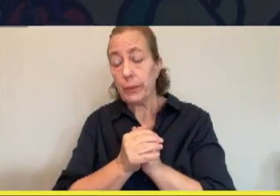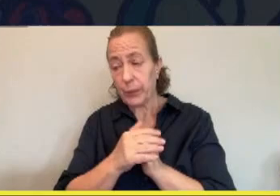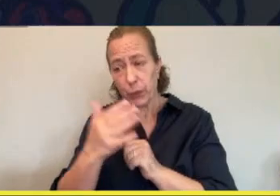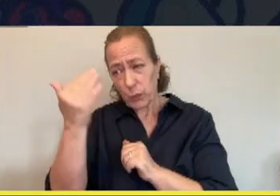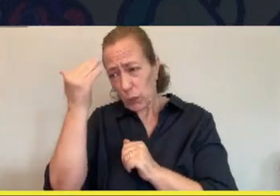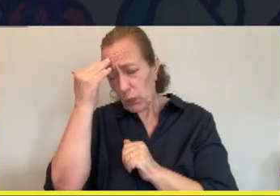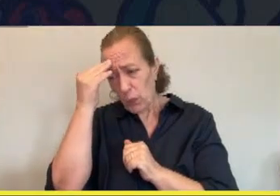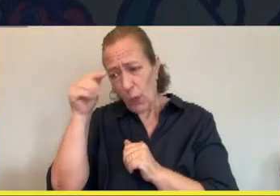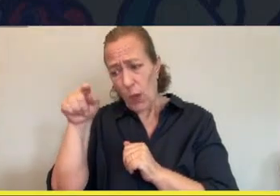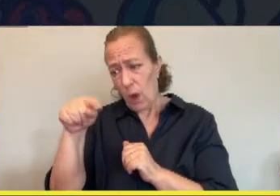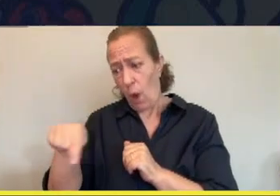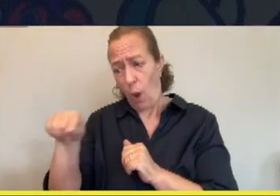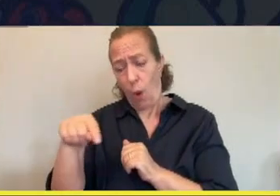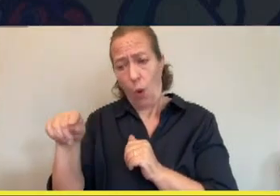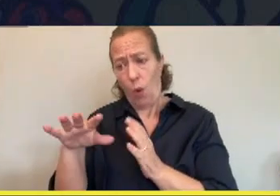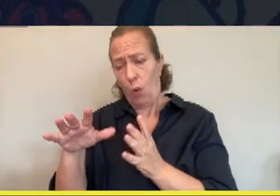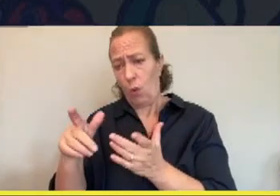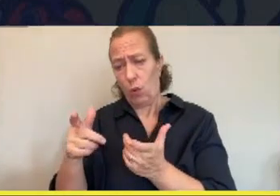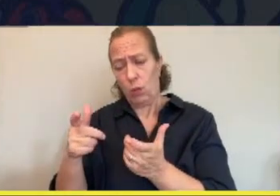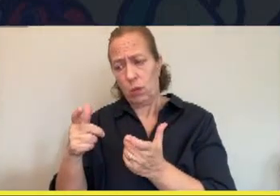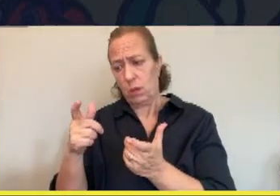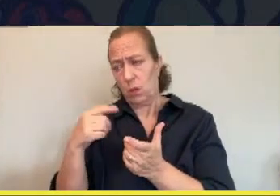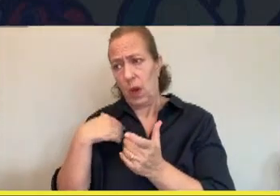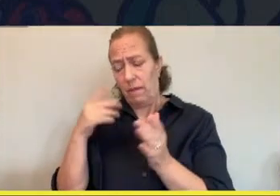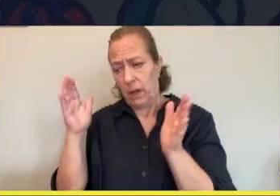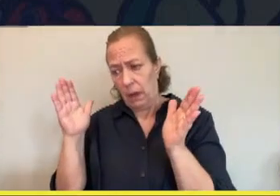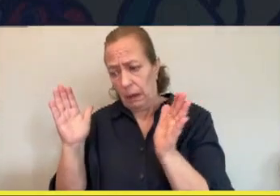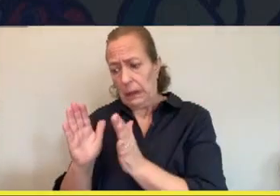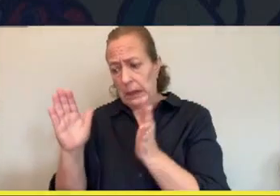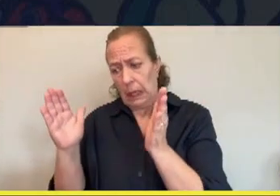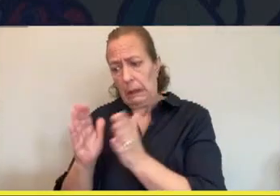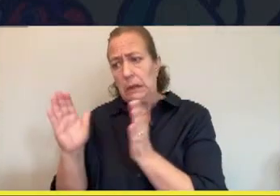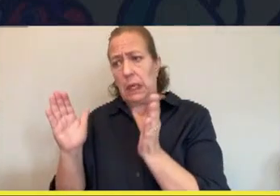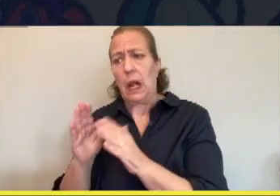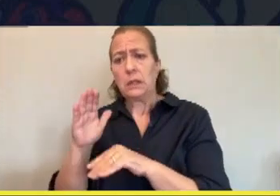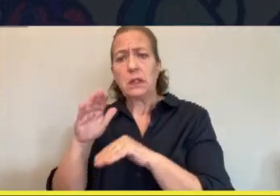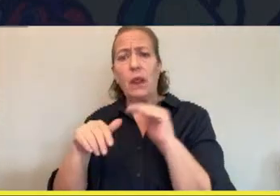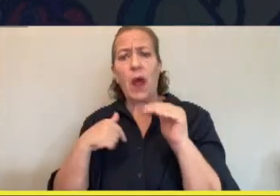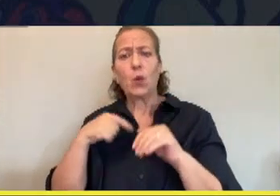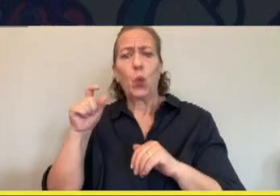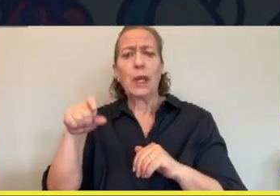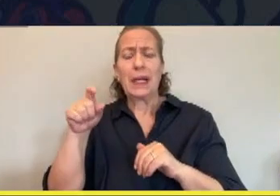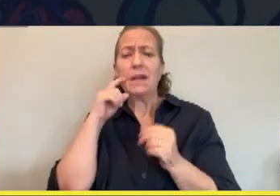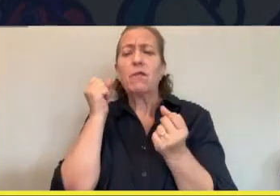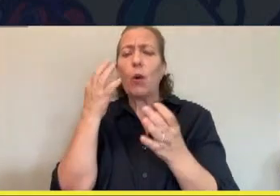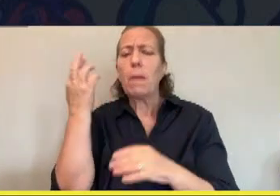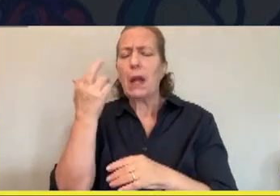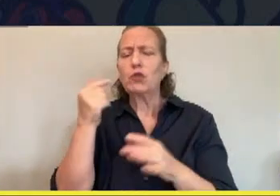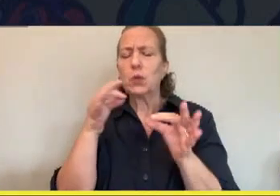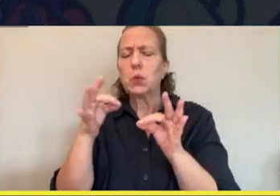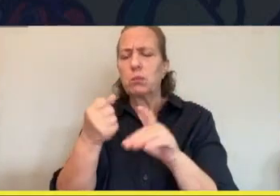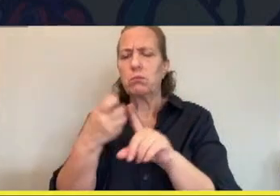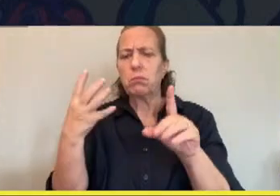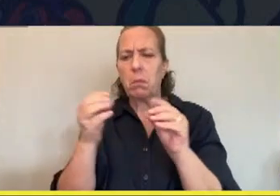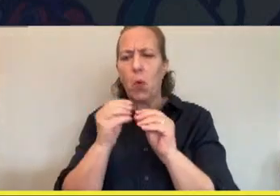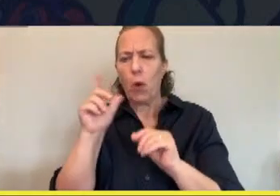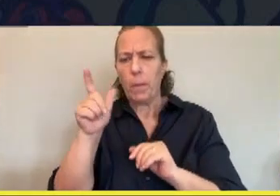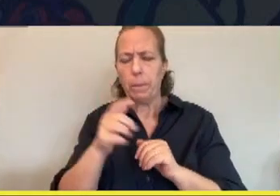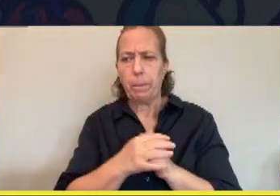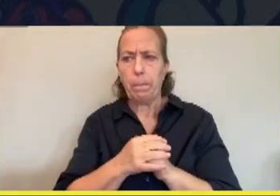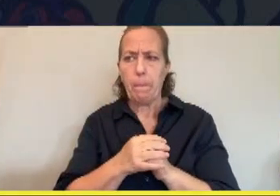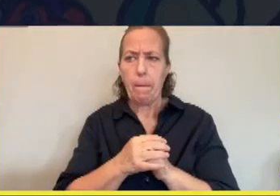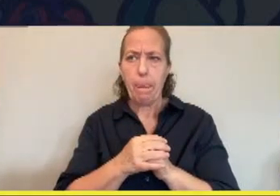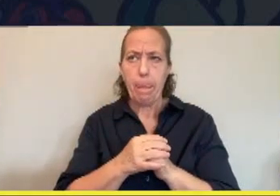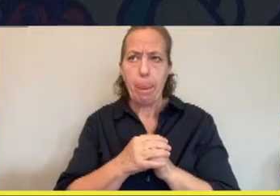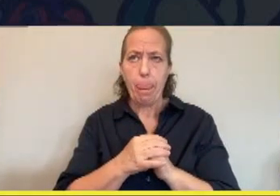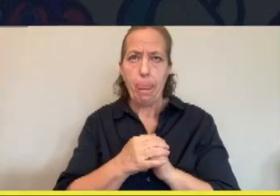workforce for reasons that have been mentioned a little bit, and I'll go into a little bit more. And I'm going to use the shorthand PCAs